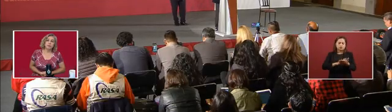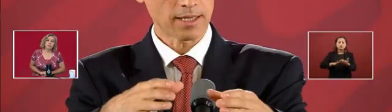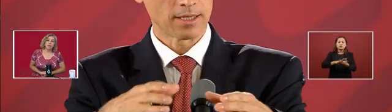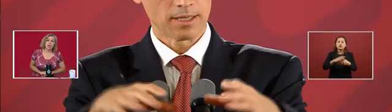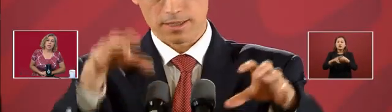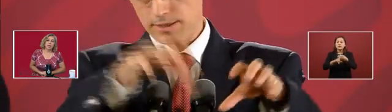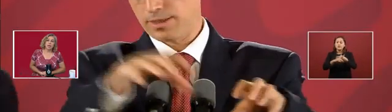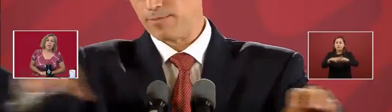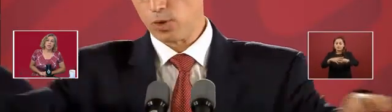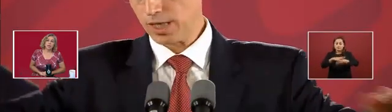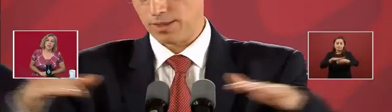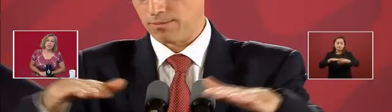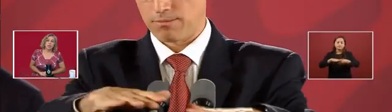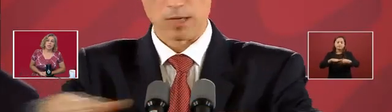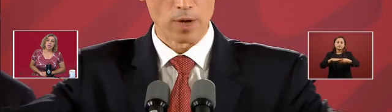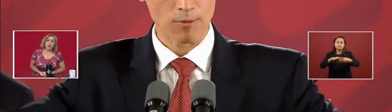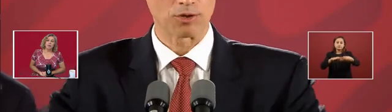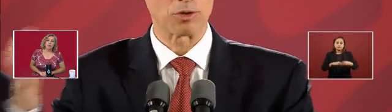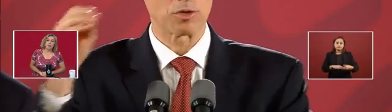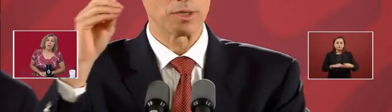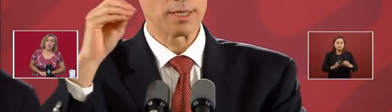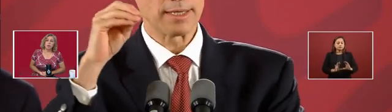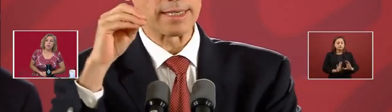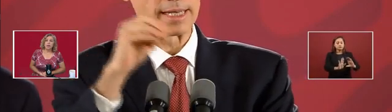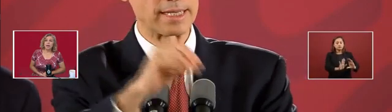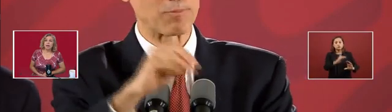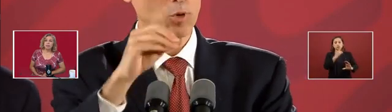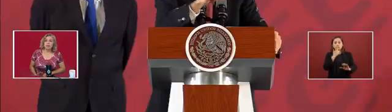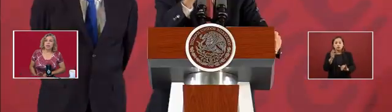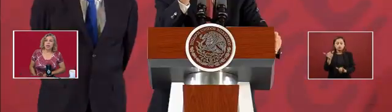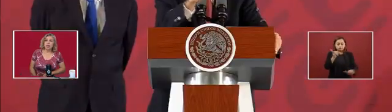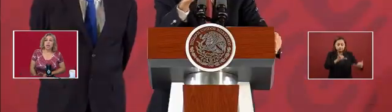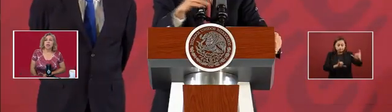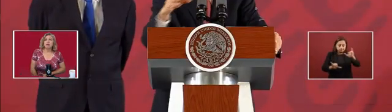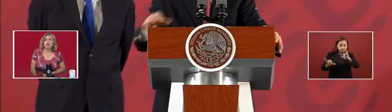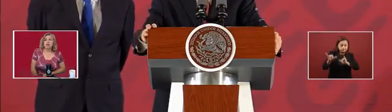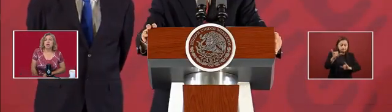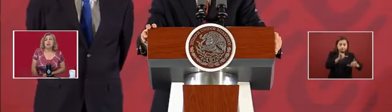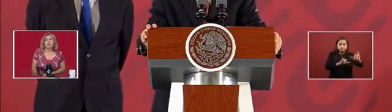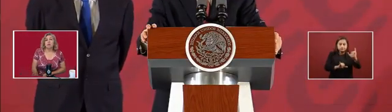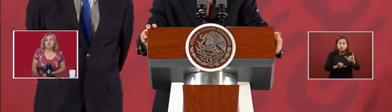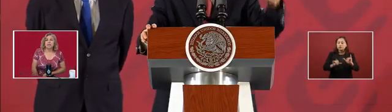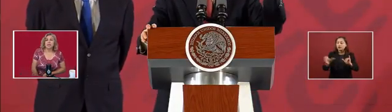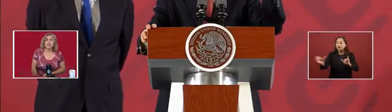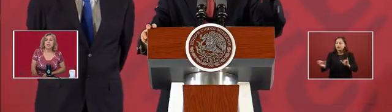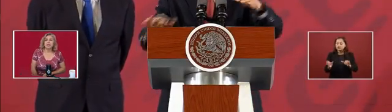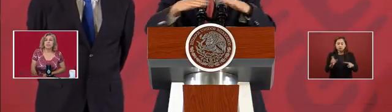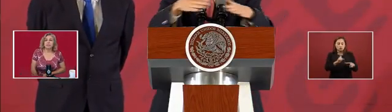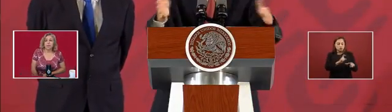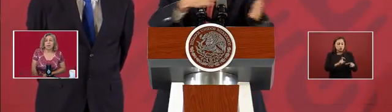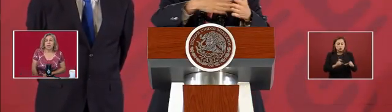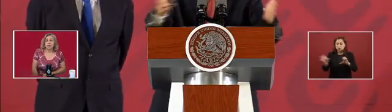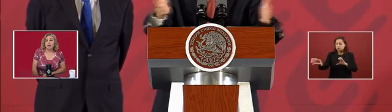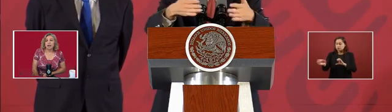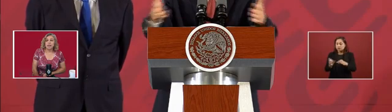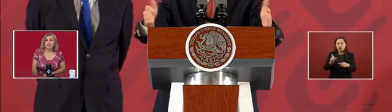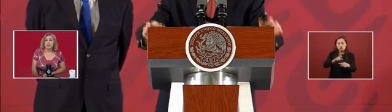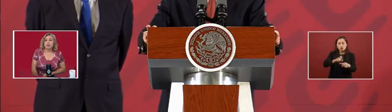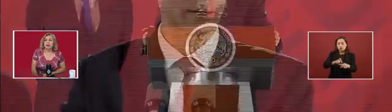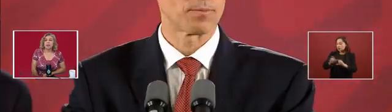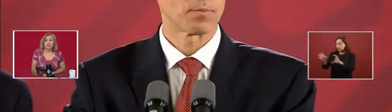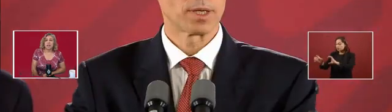of resistance is you need to collect the mosquitoes go with a, I don't know, like some kind of a